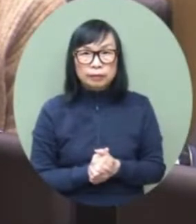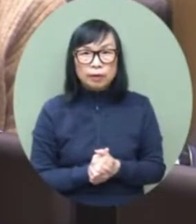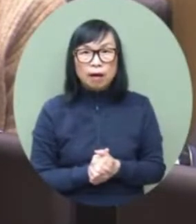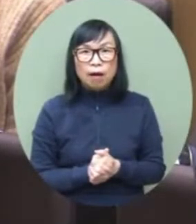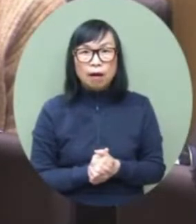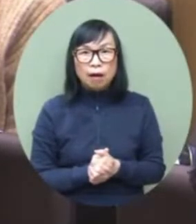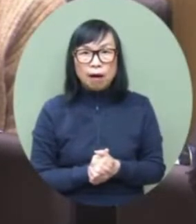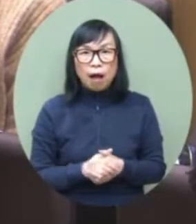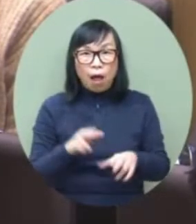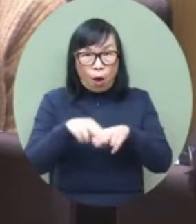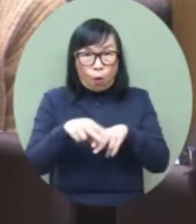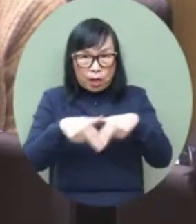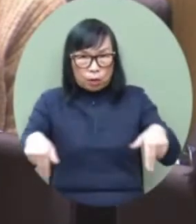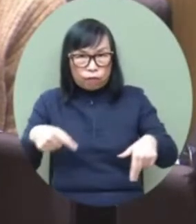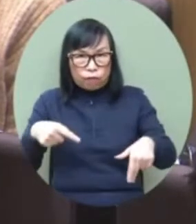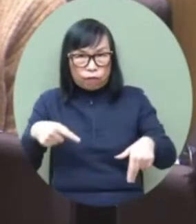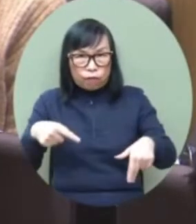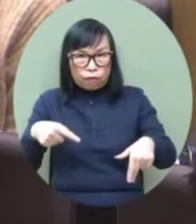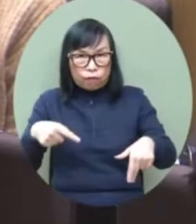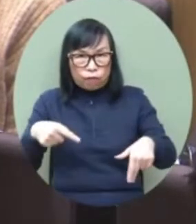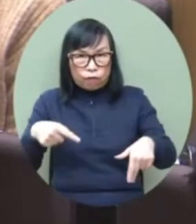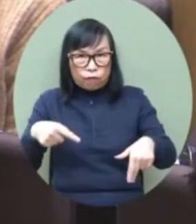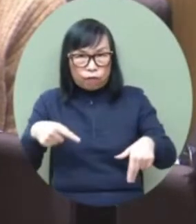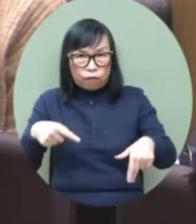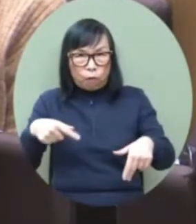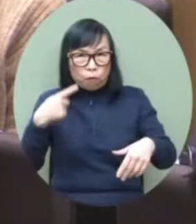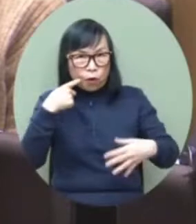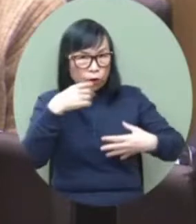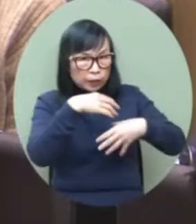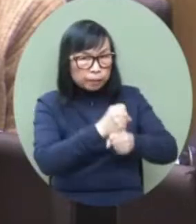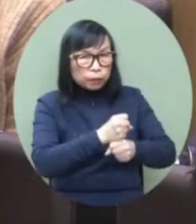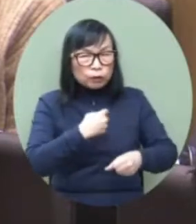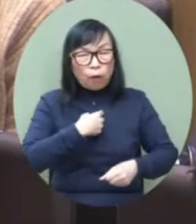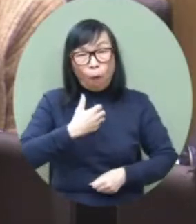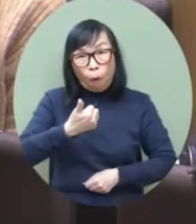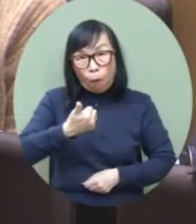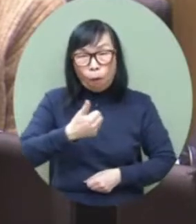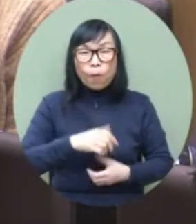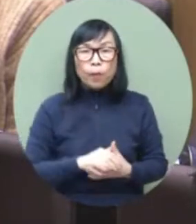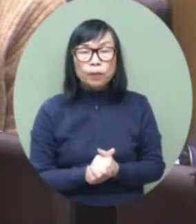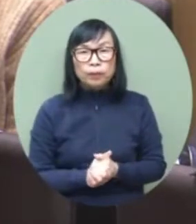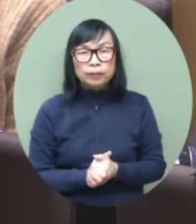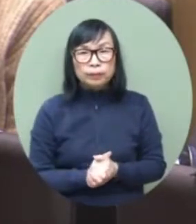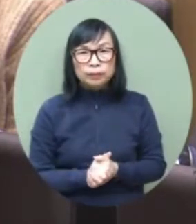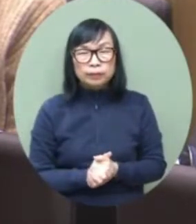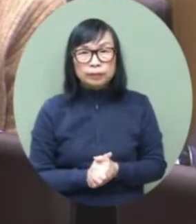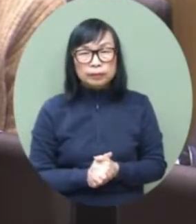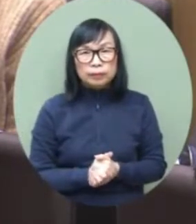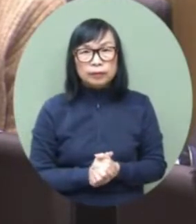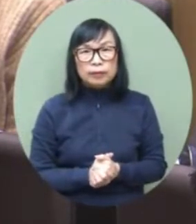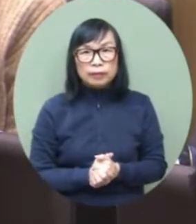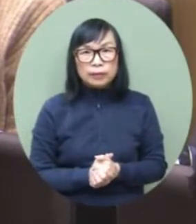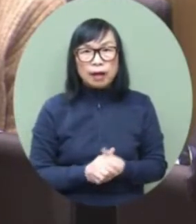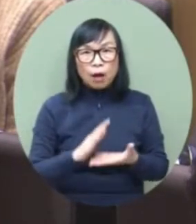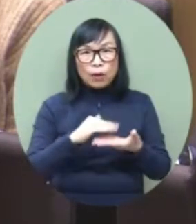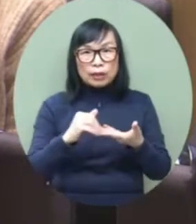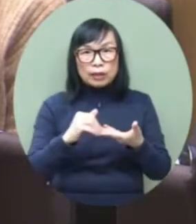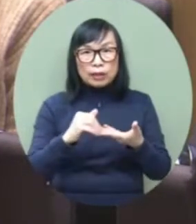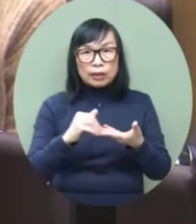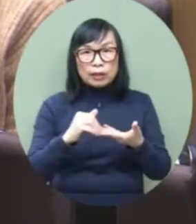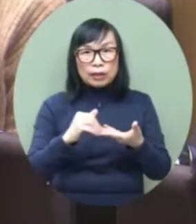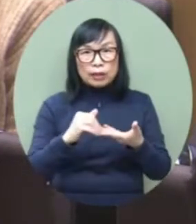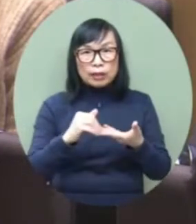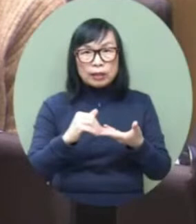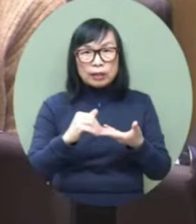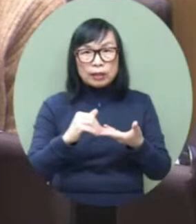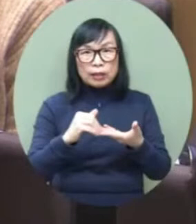is better, and the Center for Health Protection Zone figures support that. So would universal testing